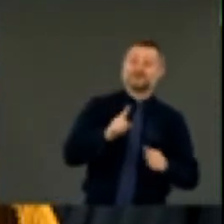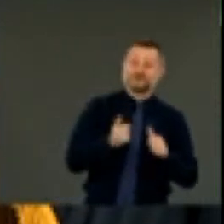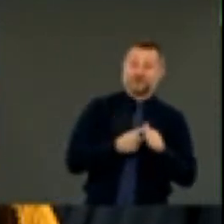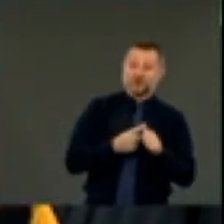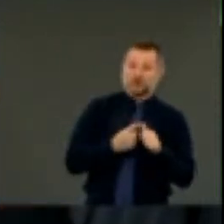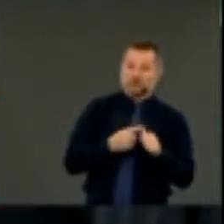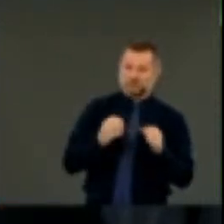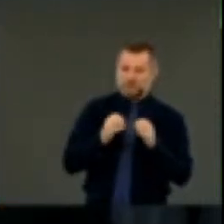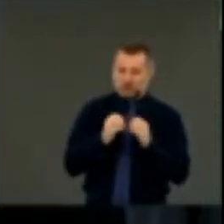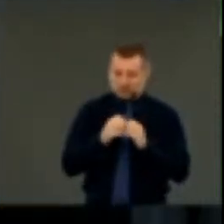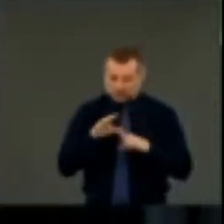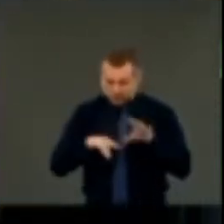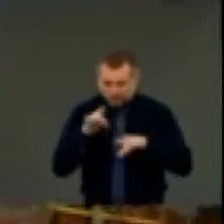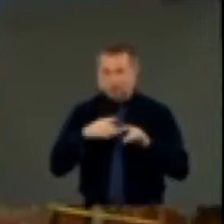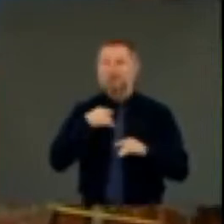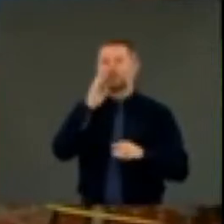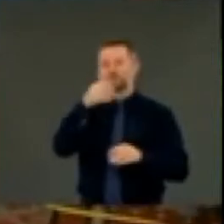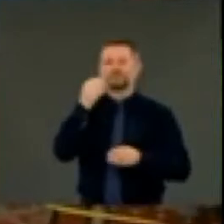facts, and then we'll decide.